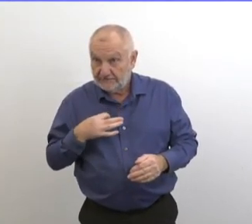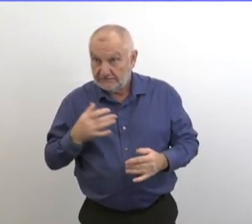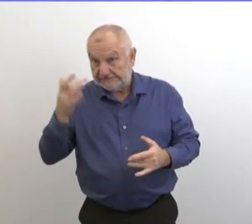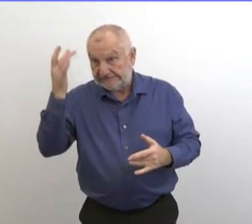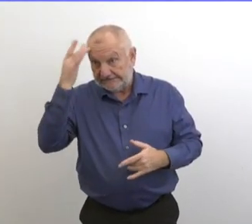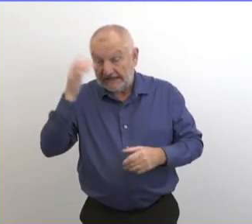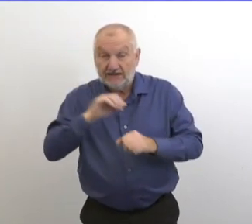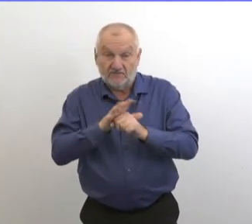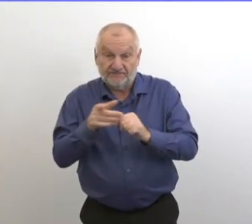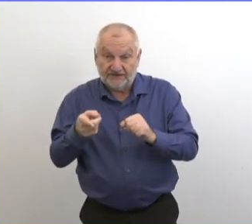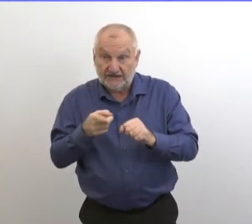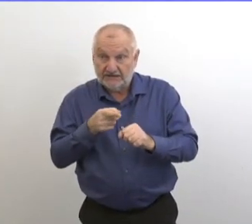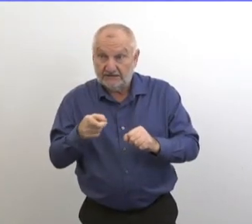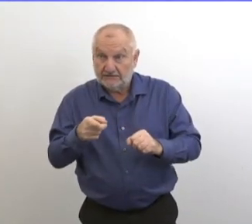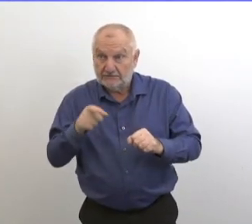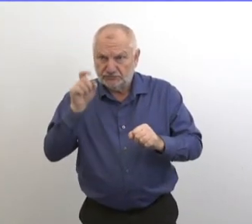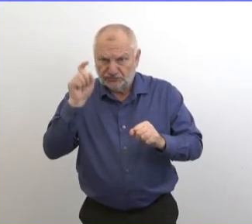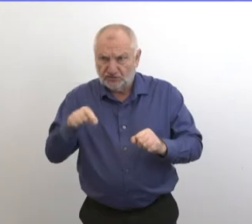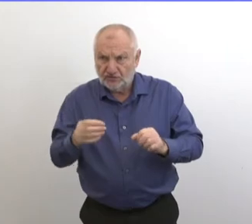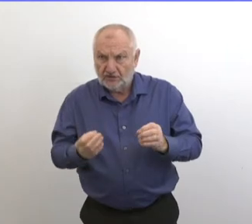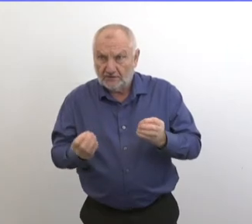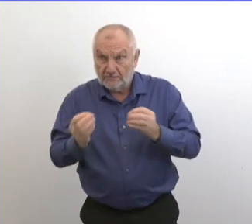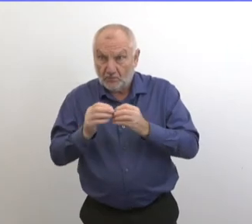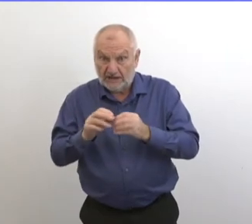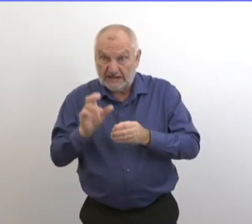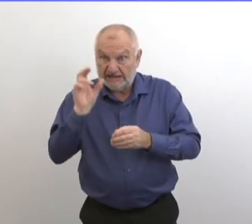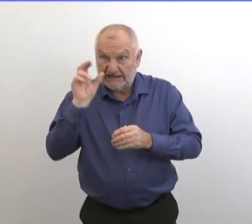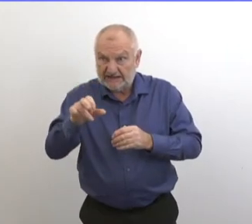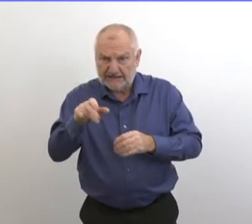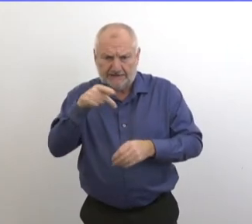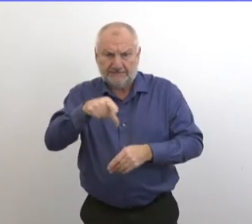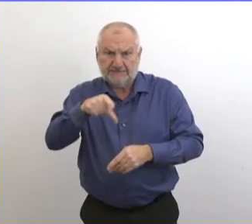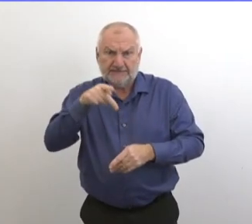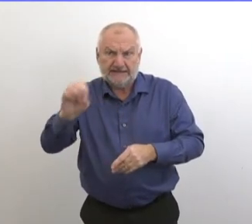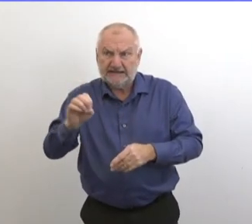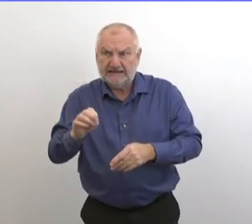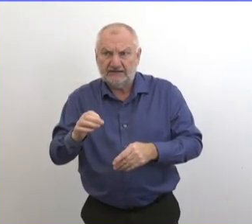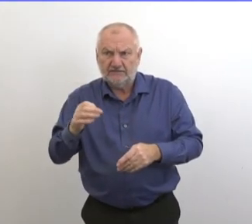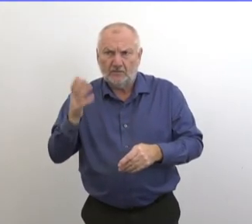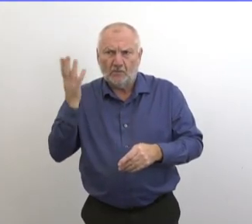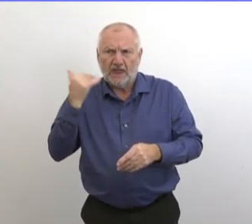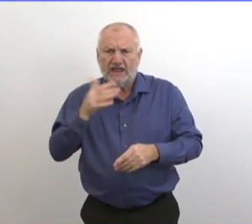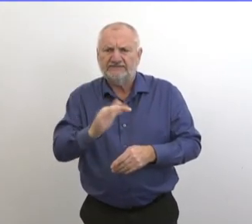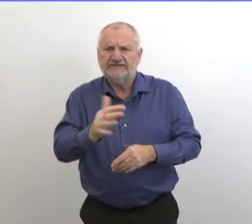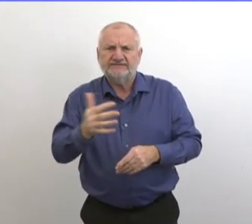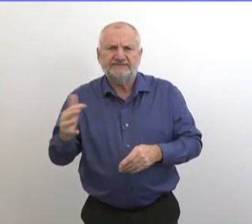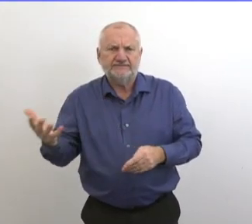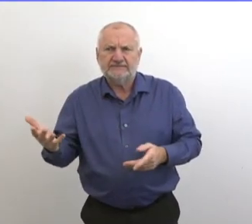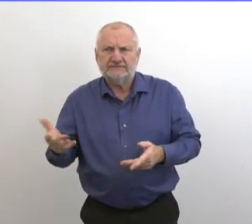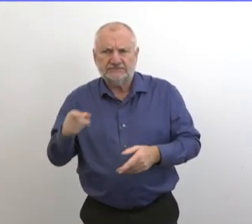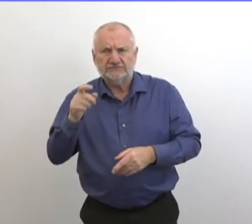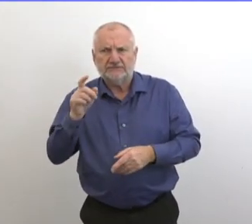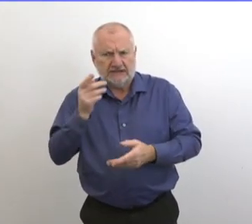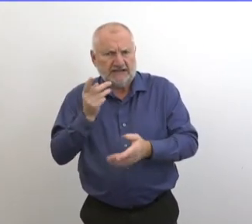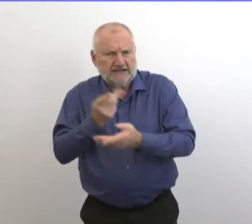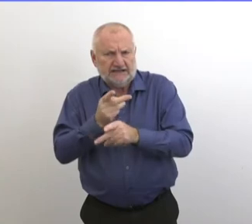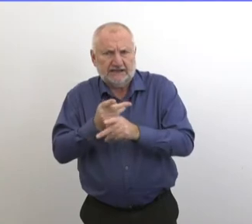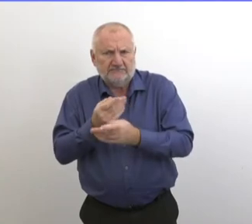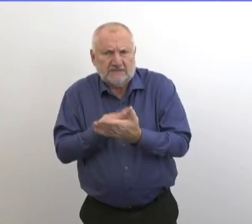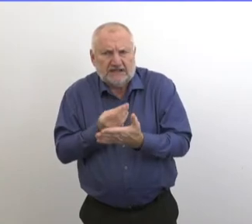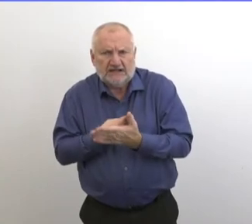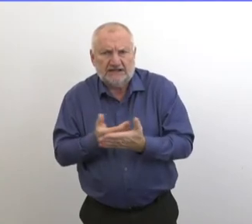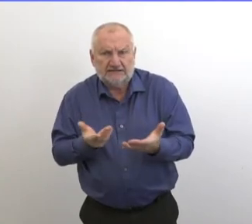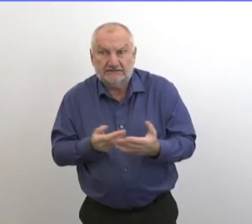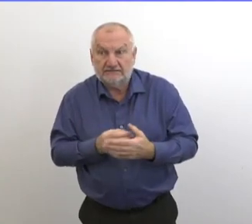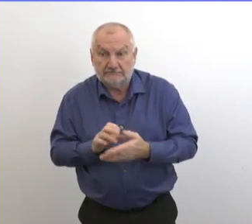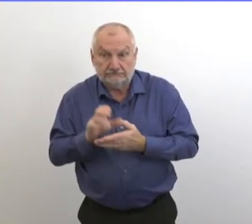of measures to stop people from actually getting the virus so they can continue working? No, good question. In fact, we're doing both. I